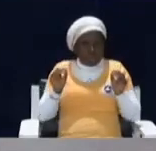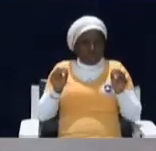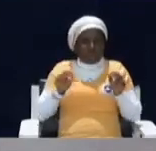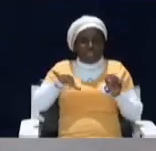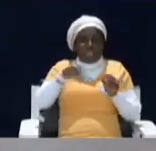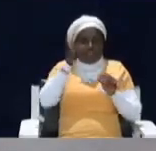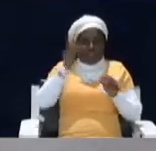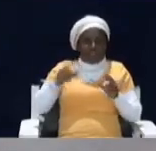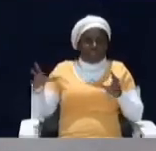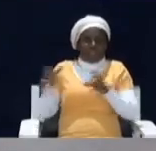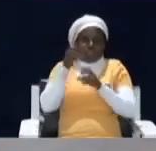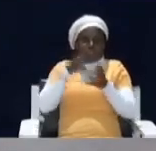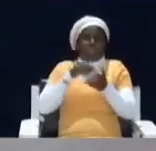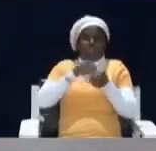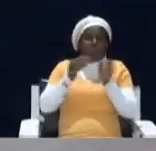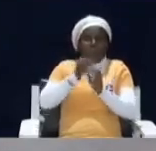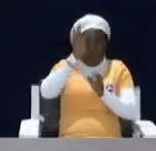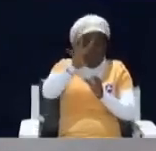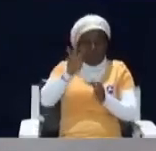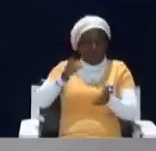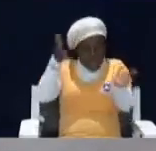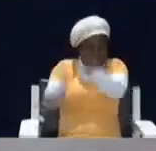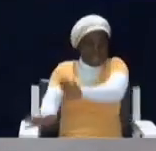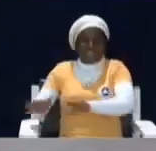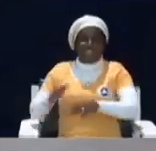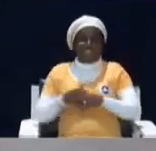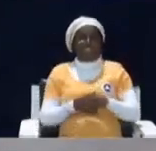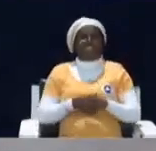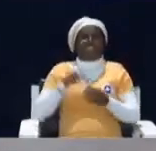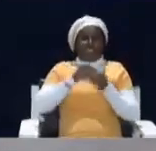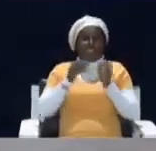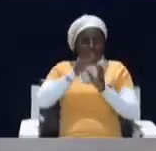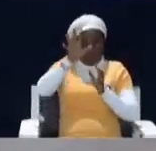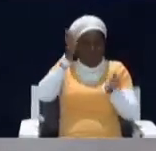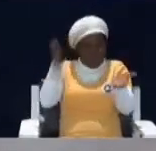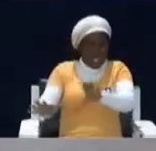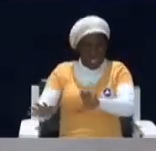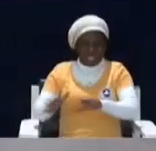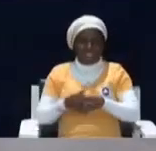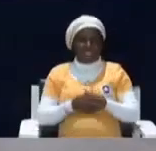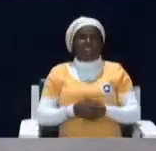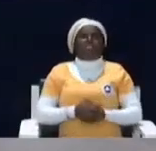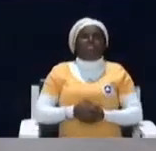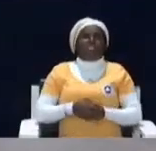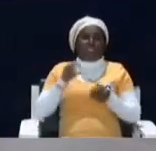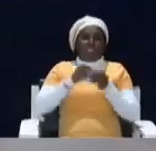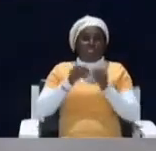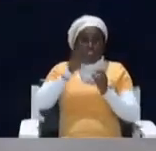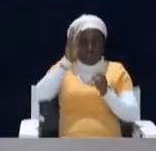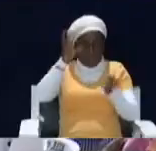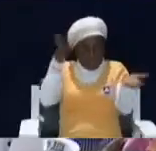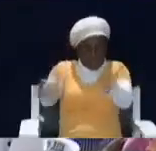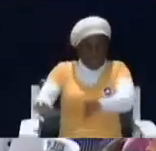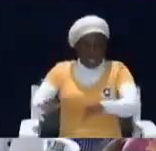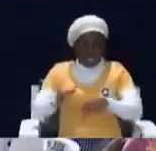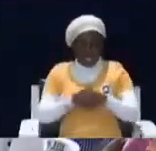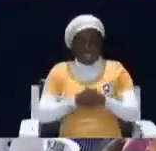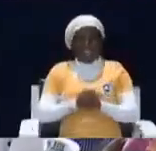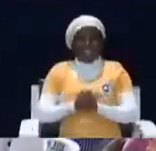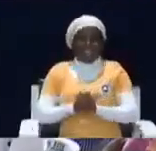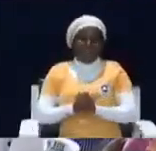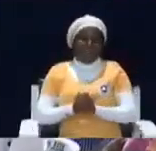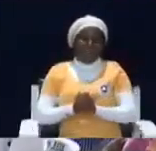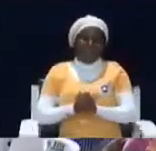it. Number four died. Number five died. Number six died.